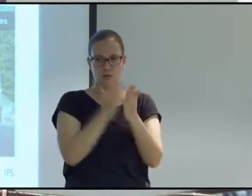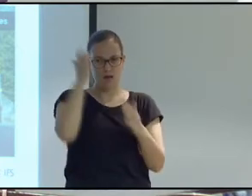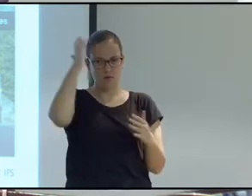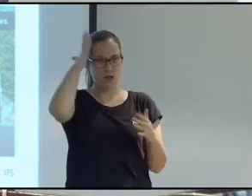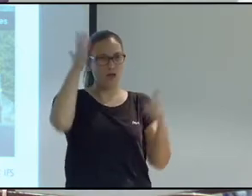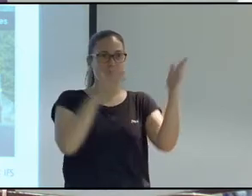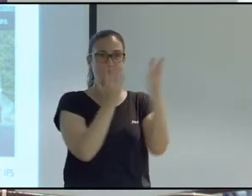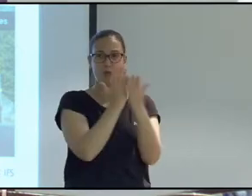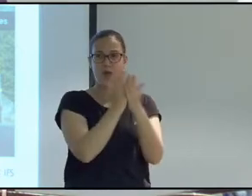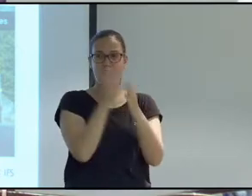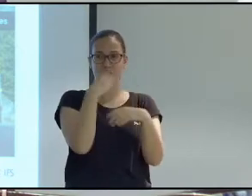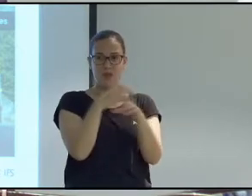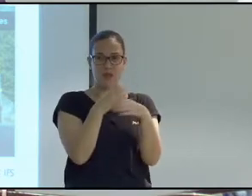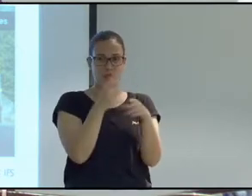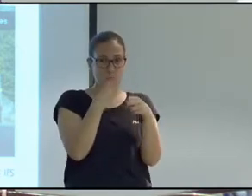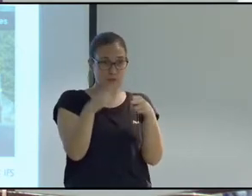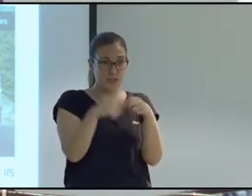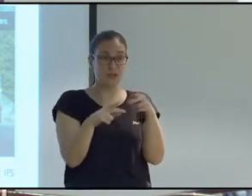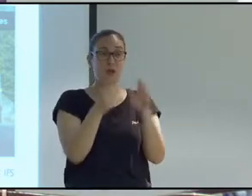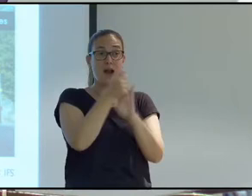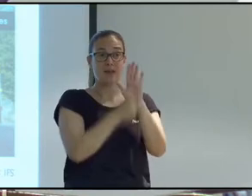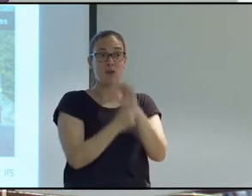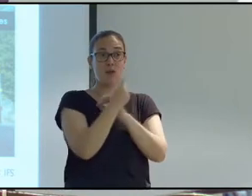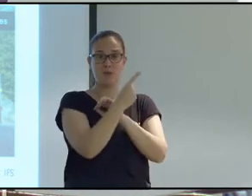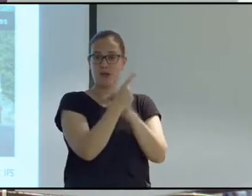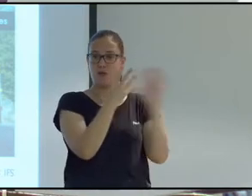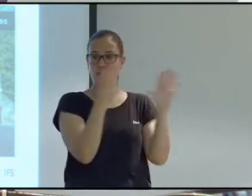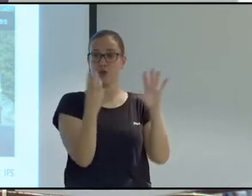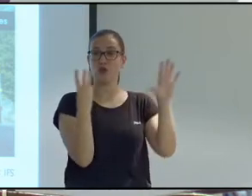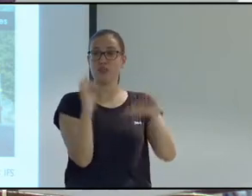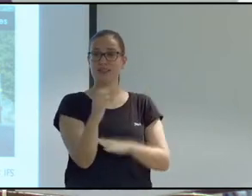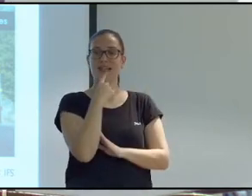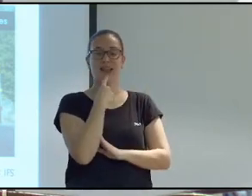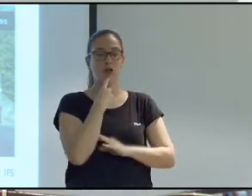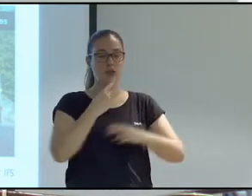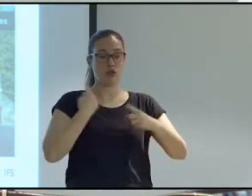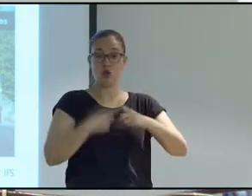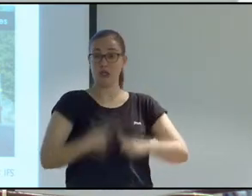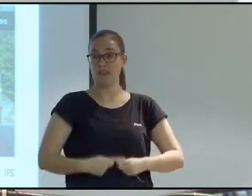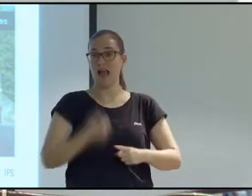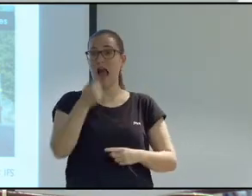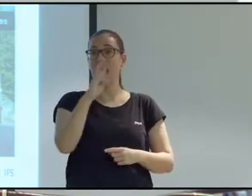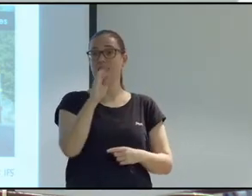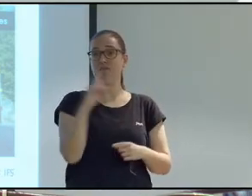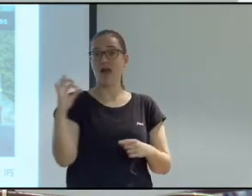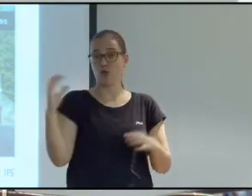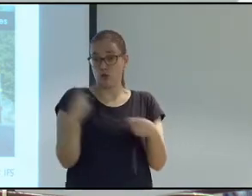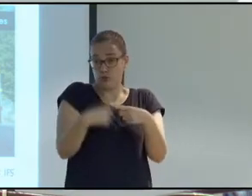California. So in 1980, he wrote an article, Do Artifacts Have Politics?